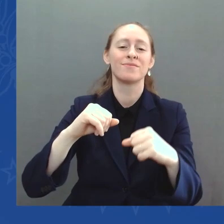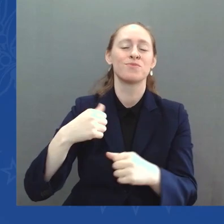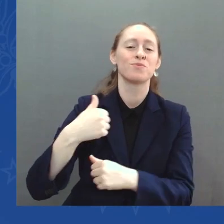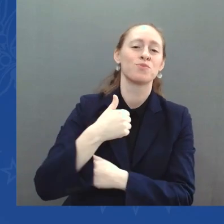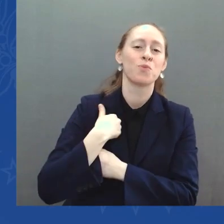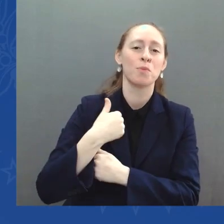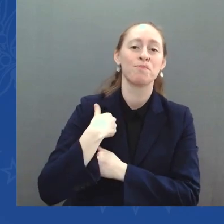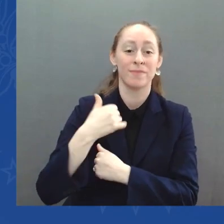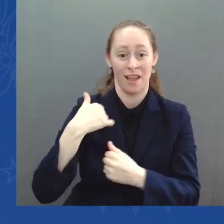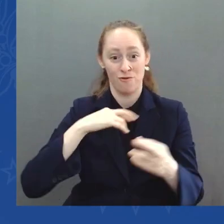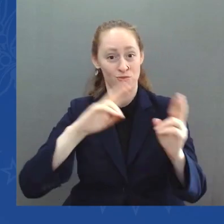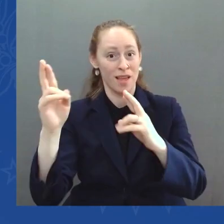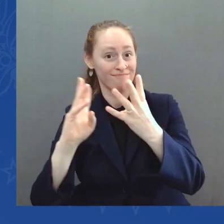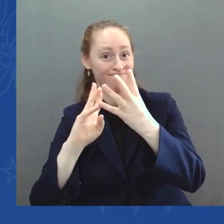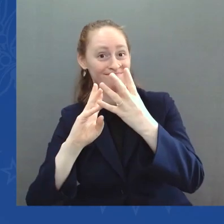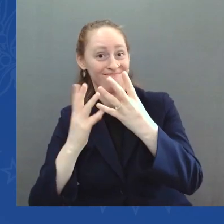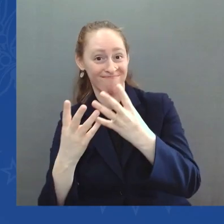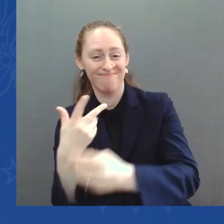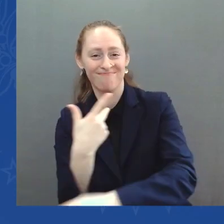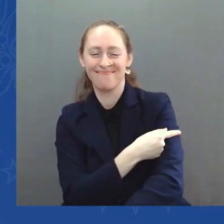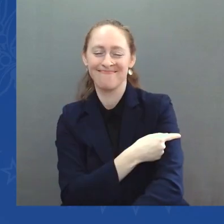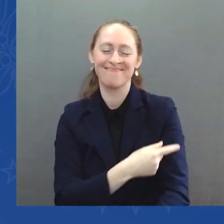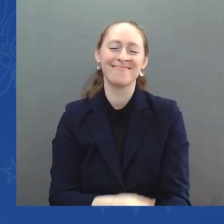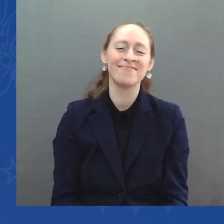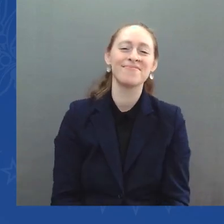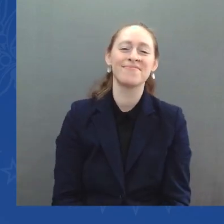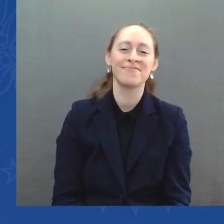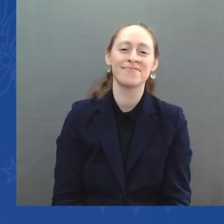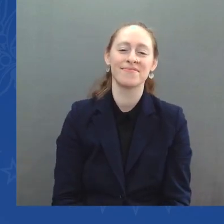I'm not sure why I'm doing it on stage. Just to prove I'm getting it.